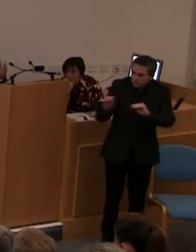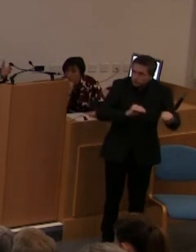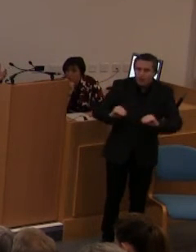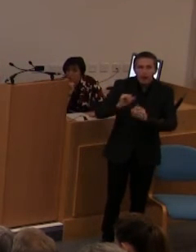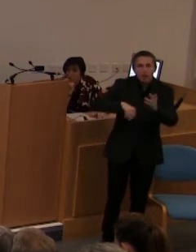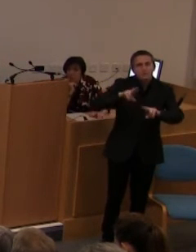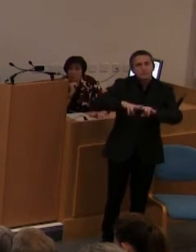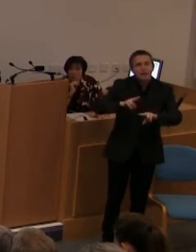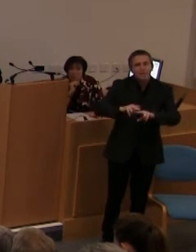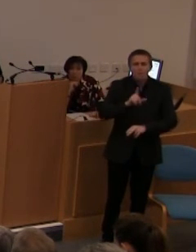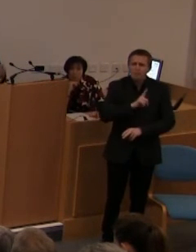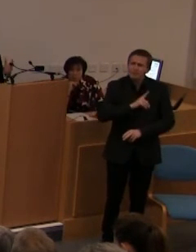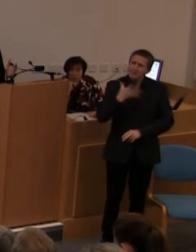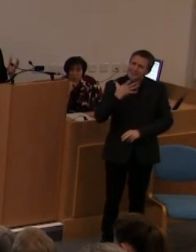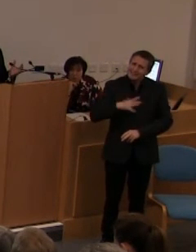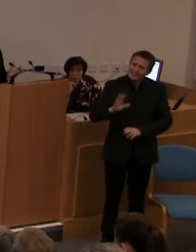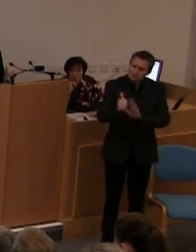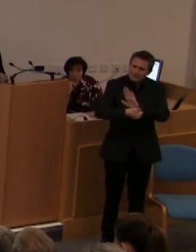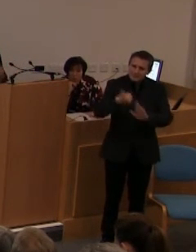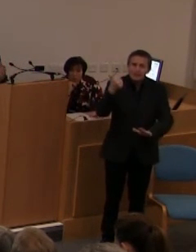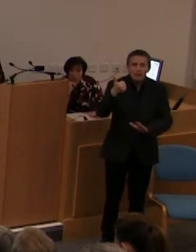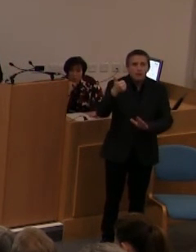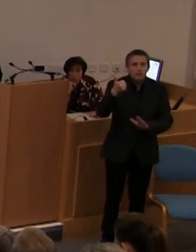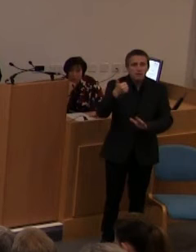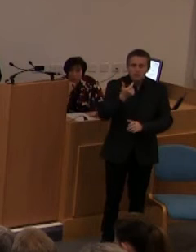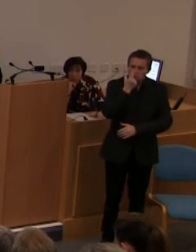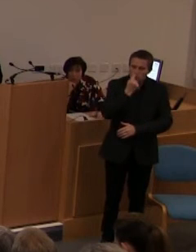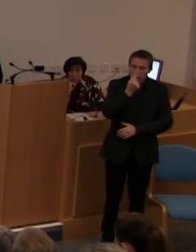skilled and competent workforce if they're going to deliver